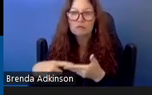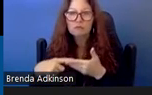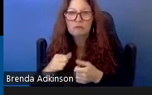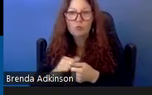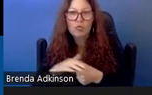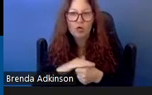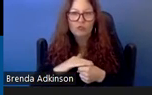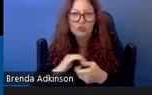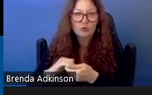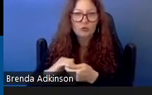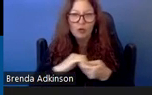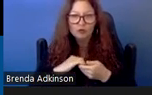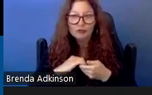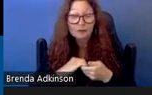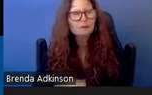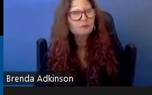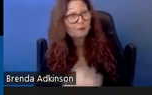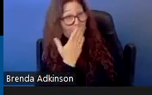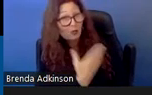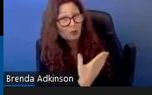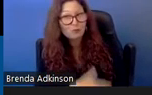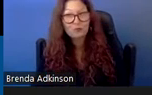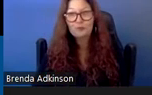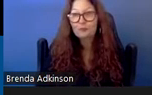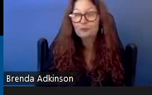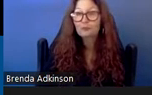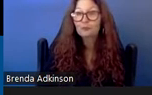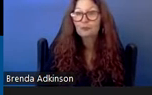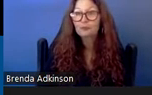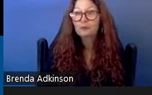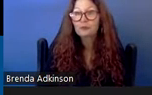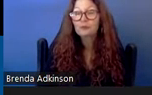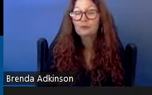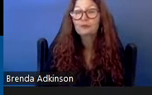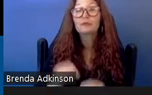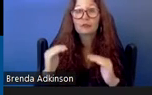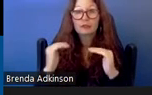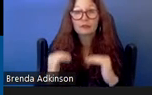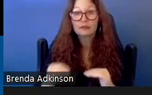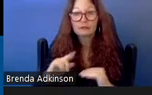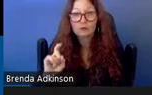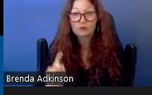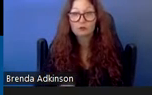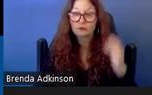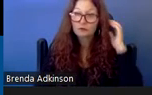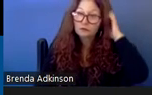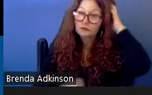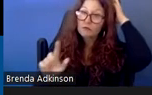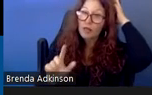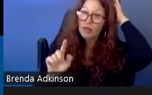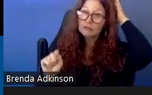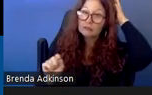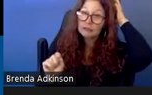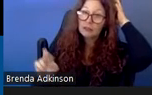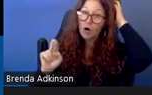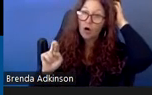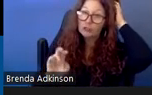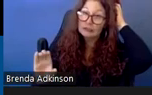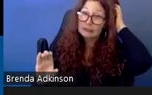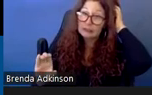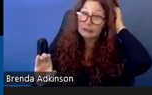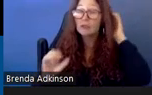Thanks, Jennifer. And moving on to the next question. LTRCs are not forming in